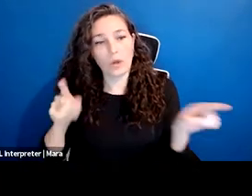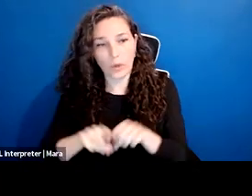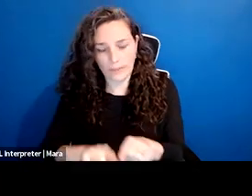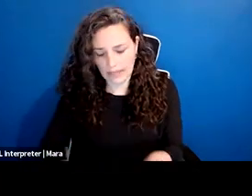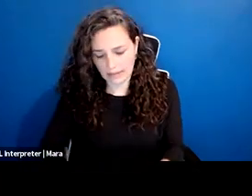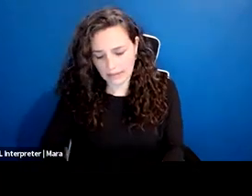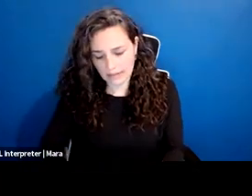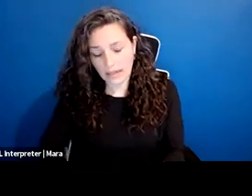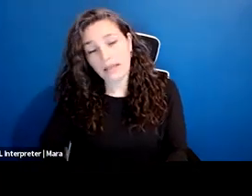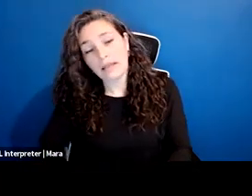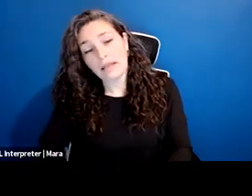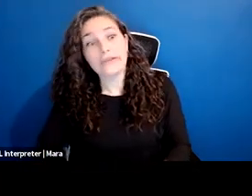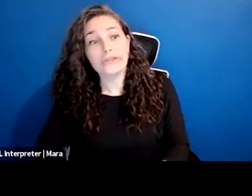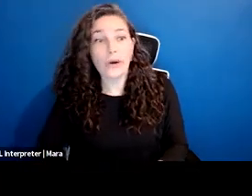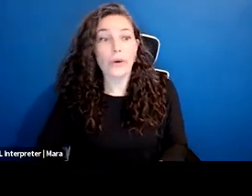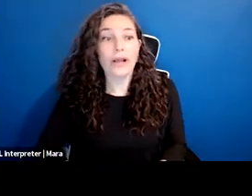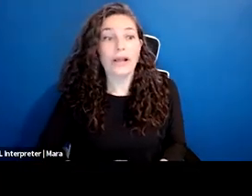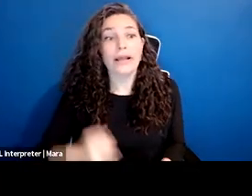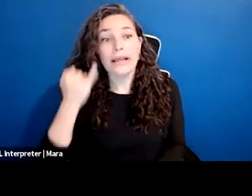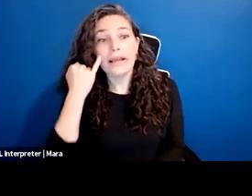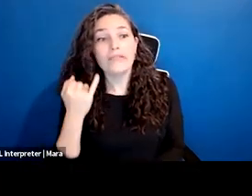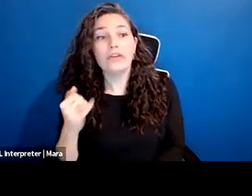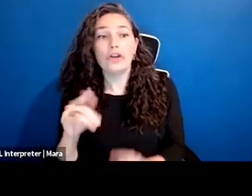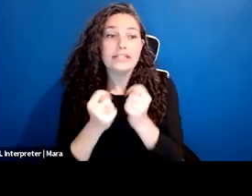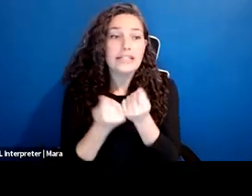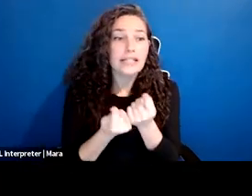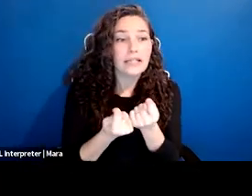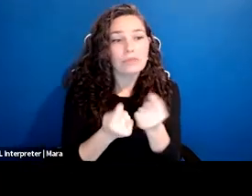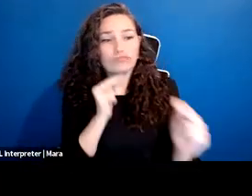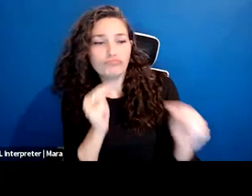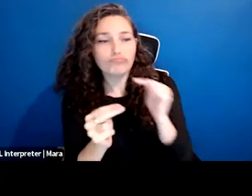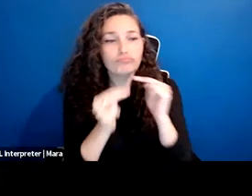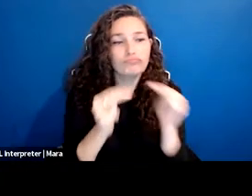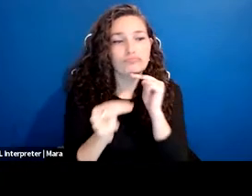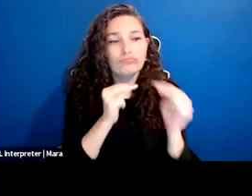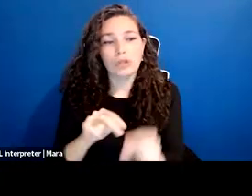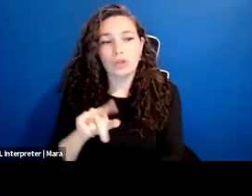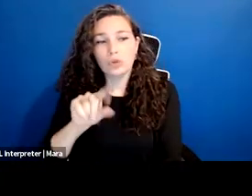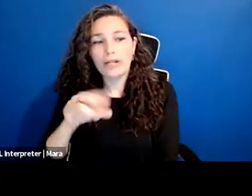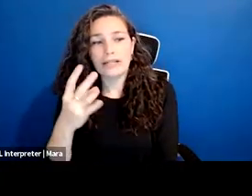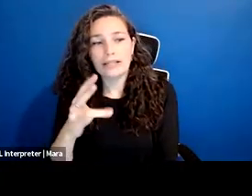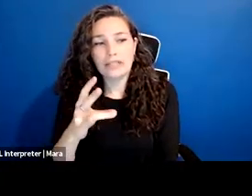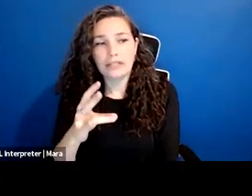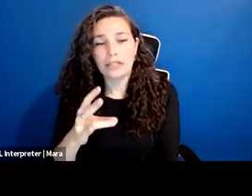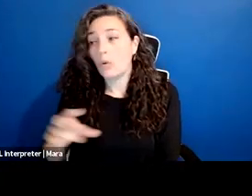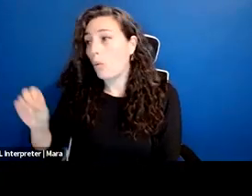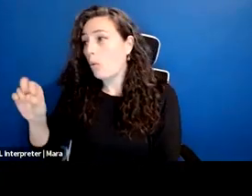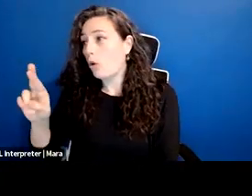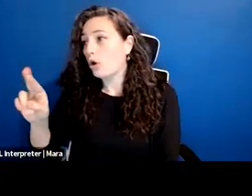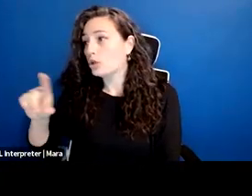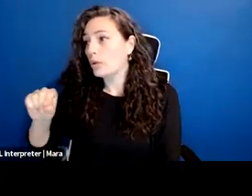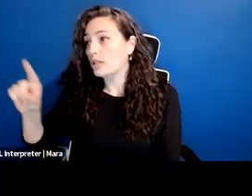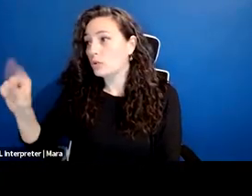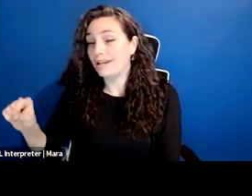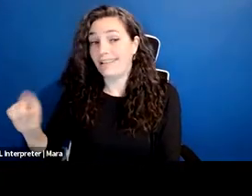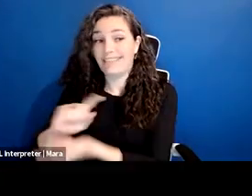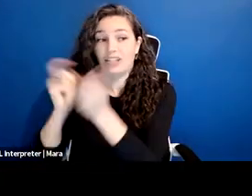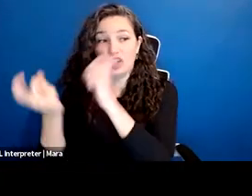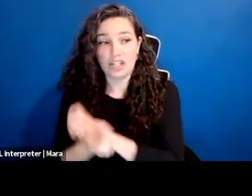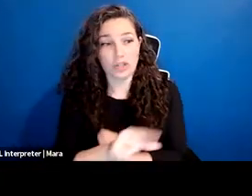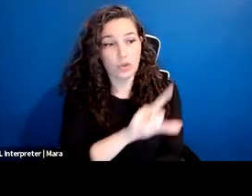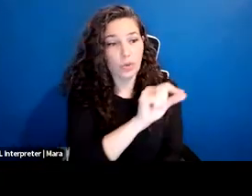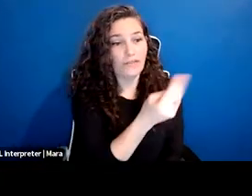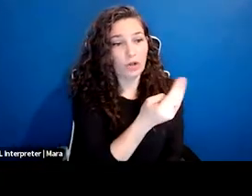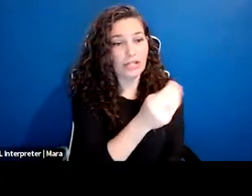your negotiating team went in and negotiated a new agreement in 2017 and 2020, the changes to the 2014 CBA and